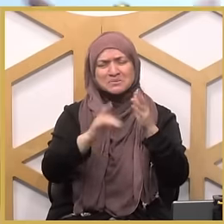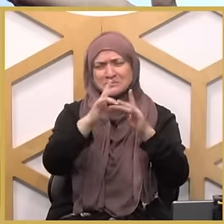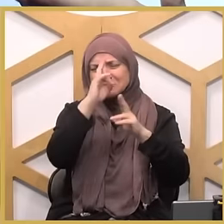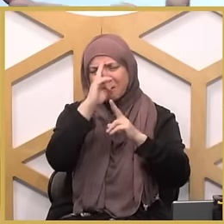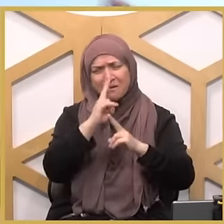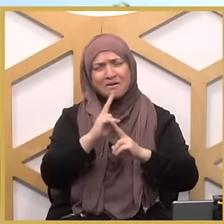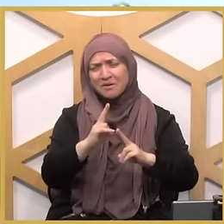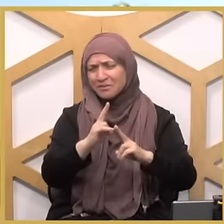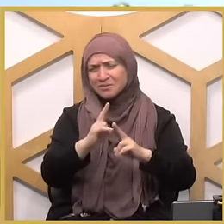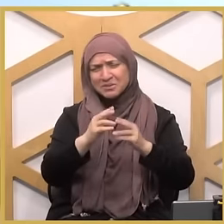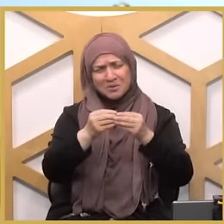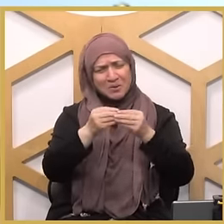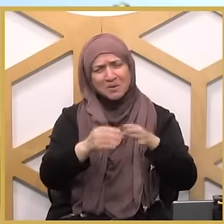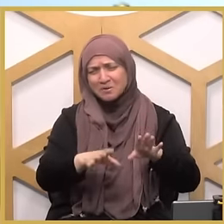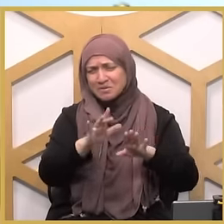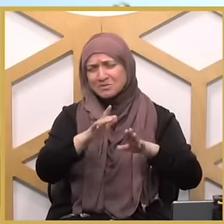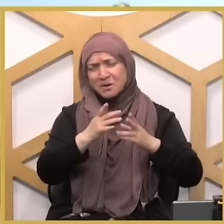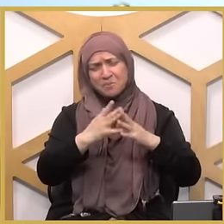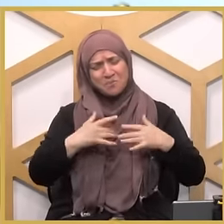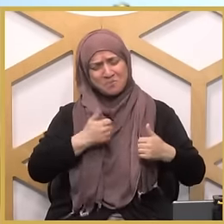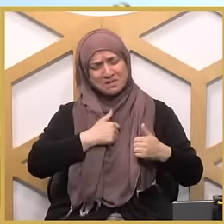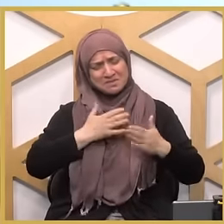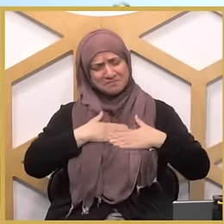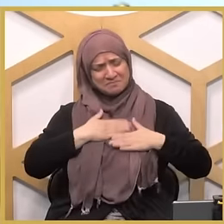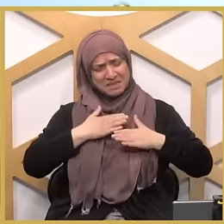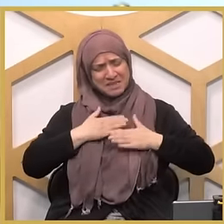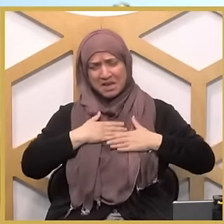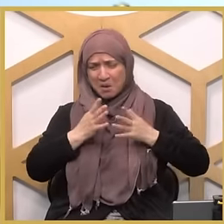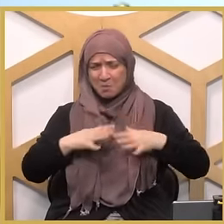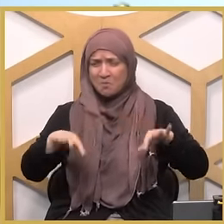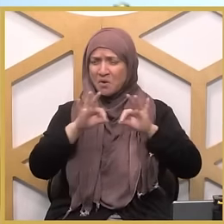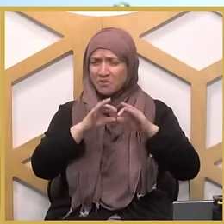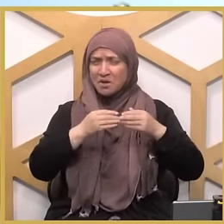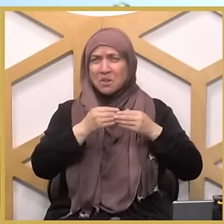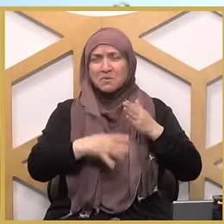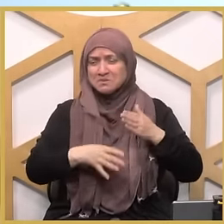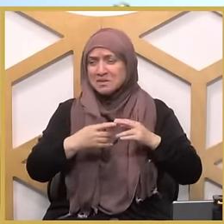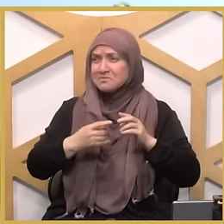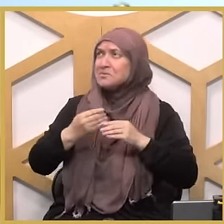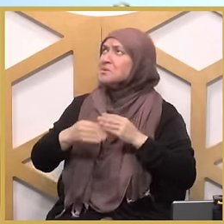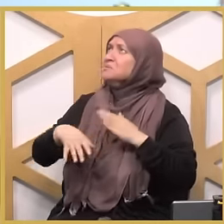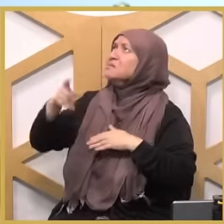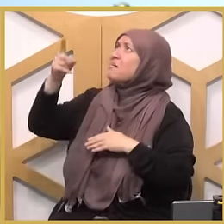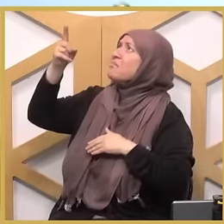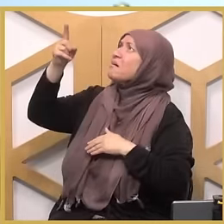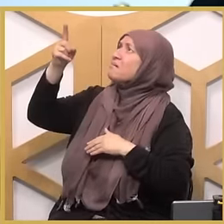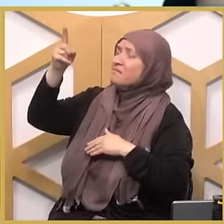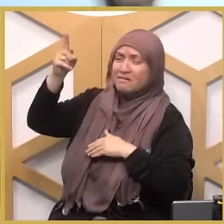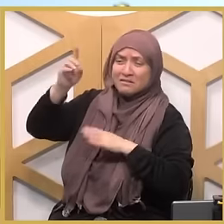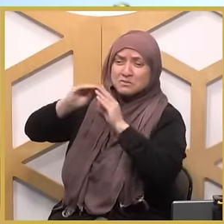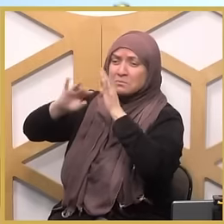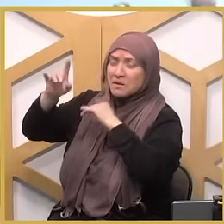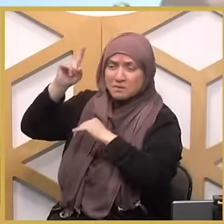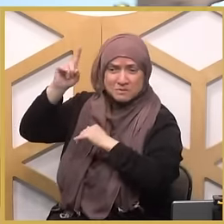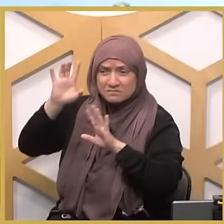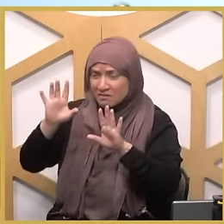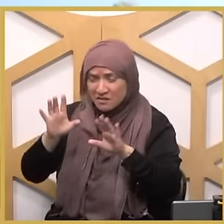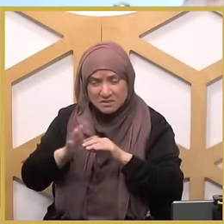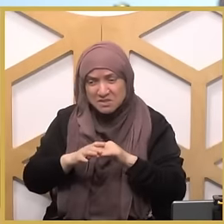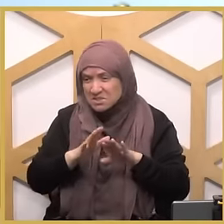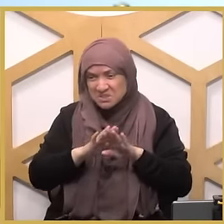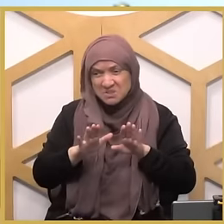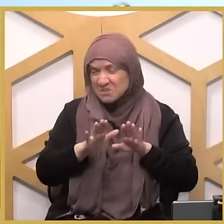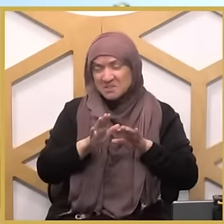Loss of Allah, the most catastrophic. Loss of Jannah, loss of Allah subhanahu wa ta'ala. Right? And the withdrawal systems are